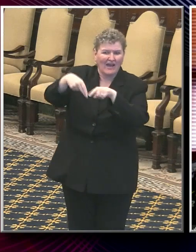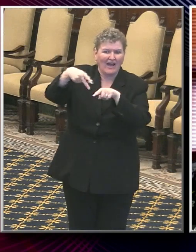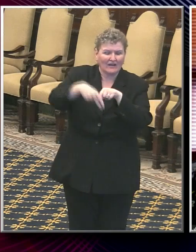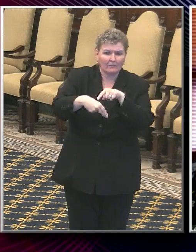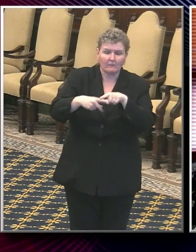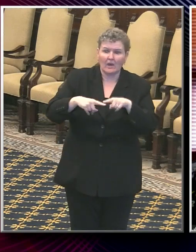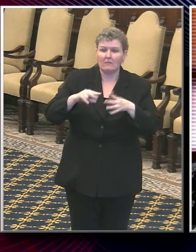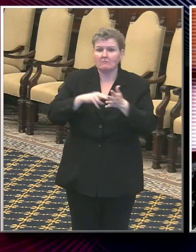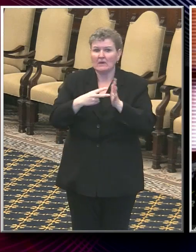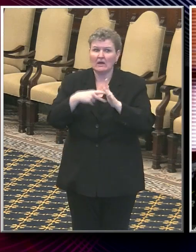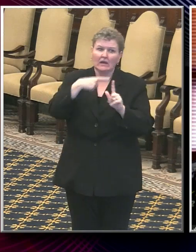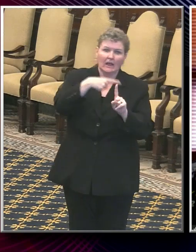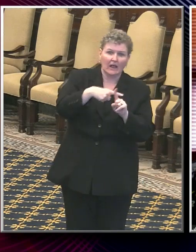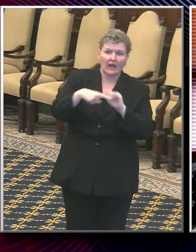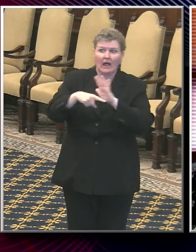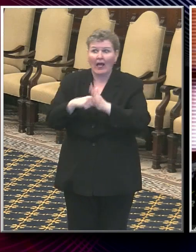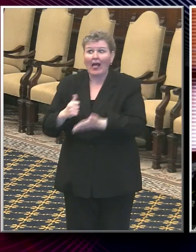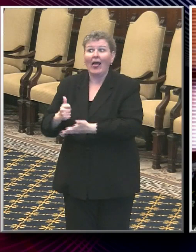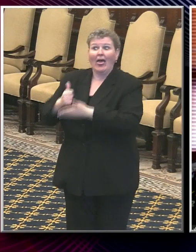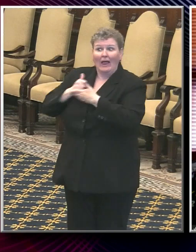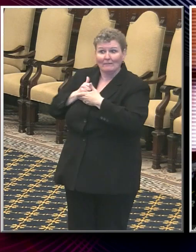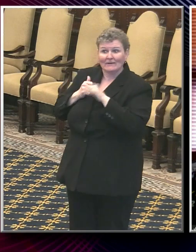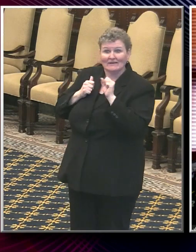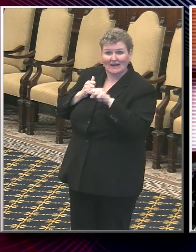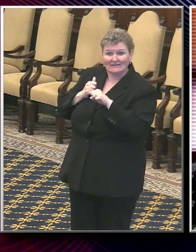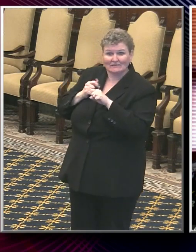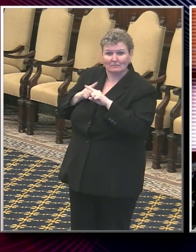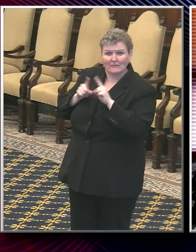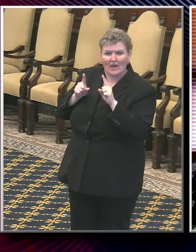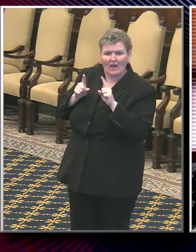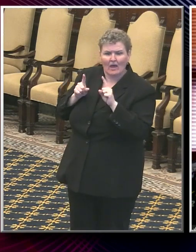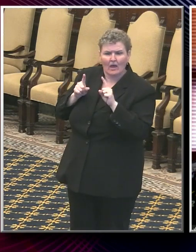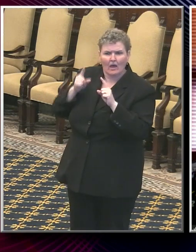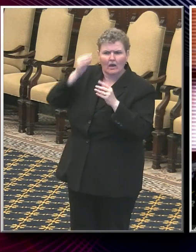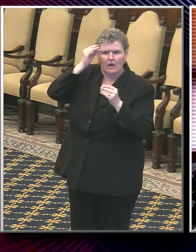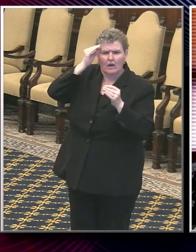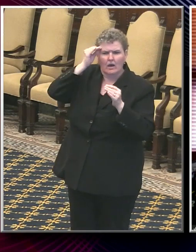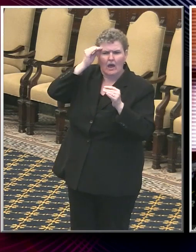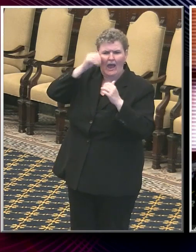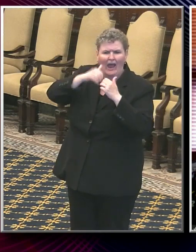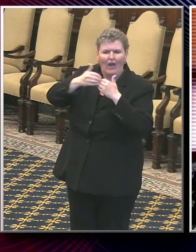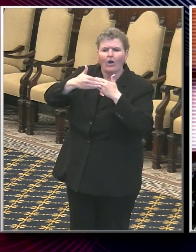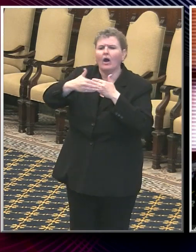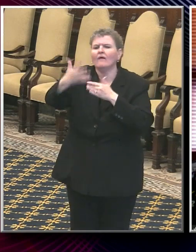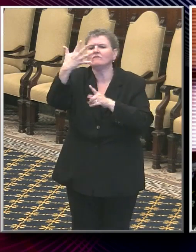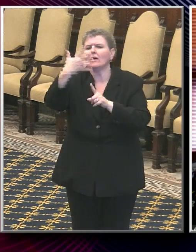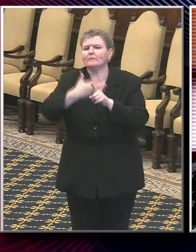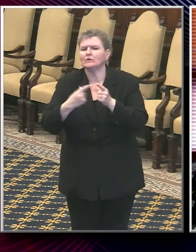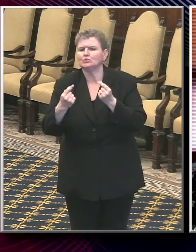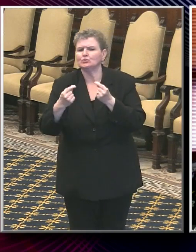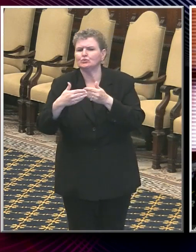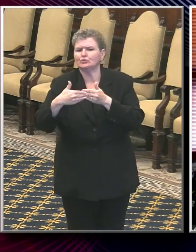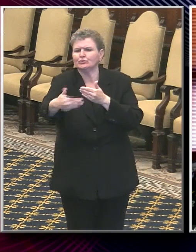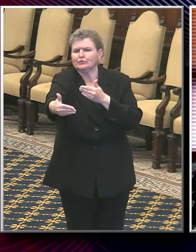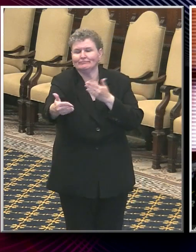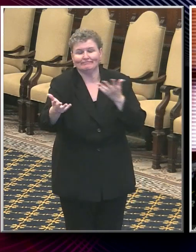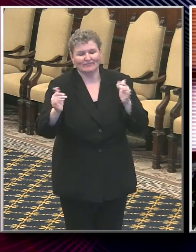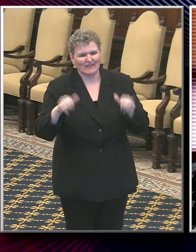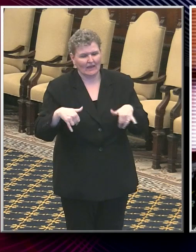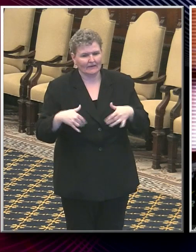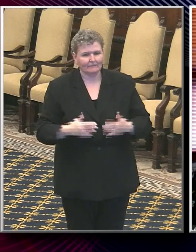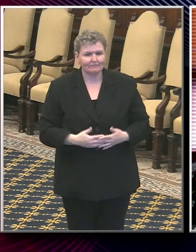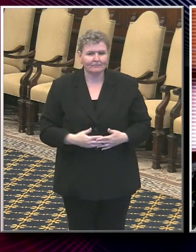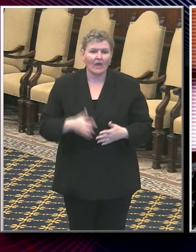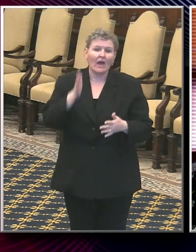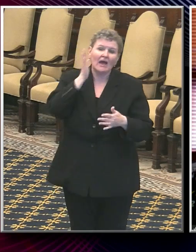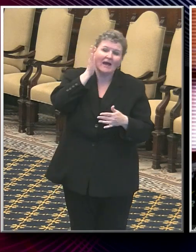them some time to breathe and figure out where they got to go going forward. And I think that at some point in time, they're going to have to raise revenue, even